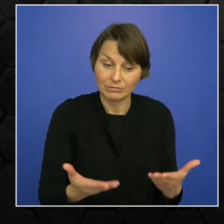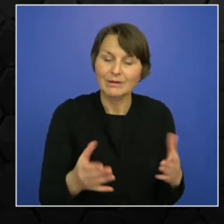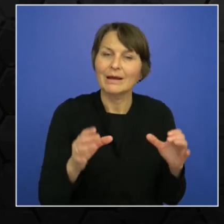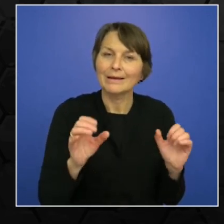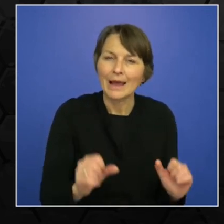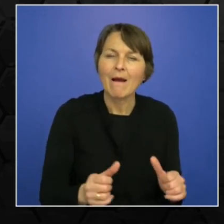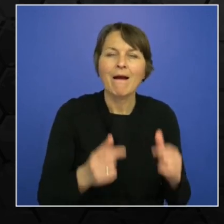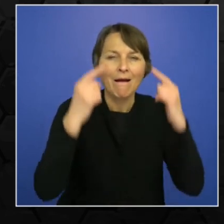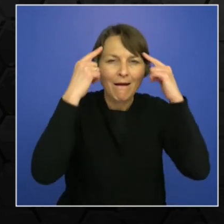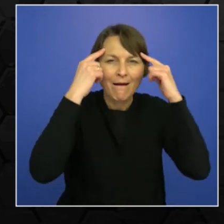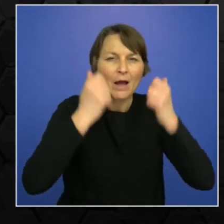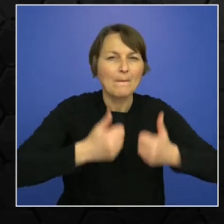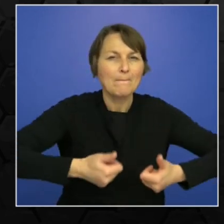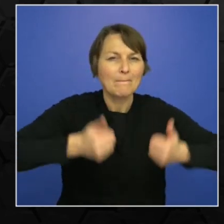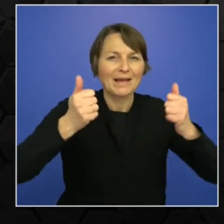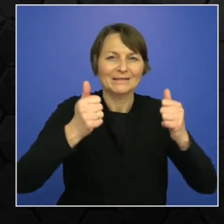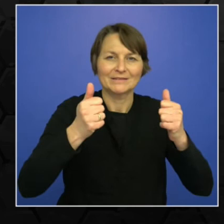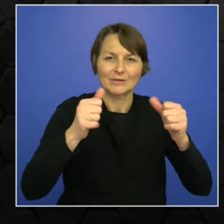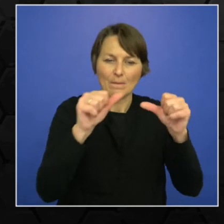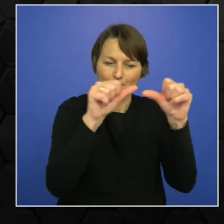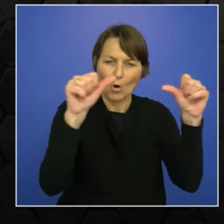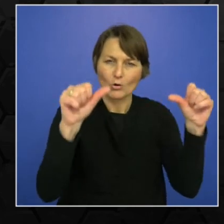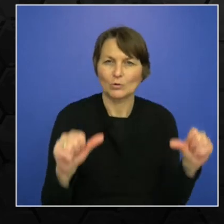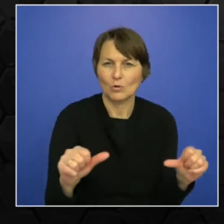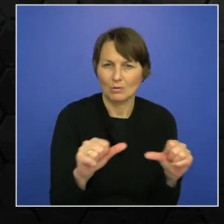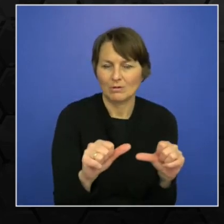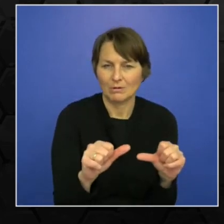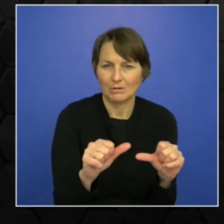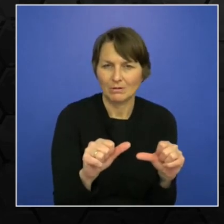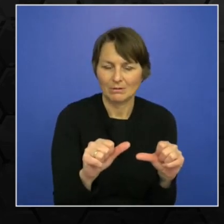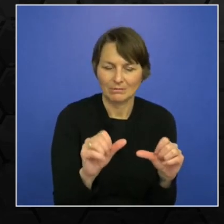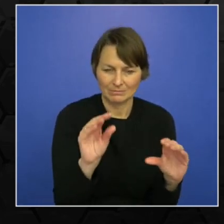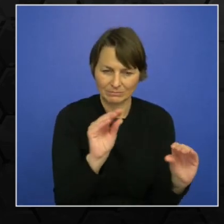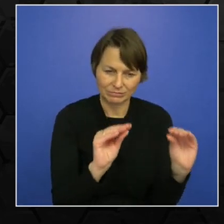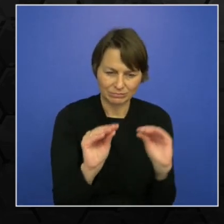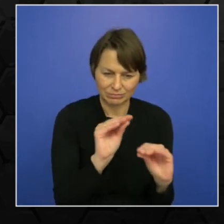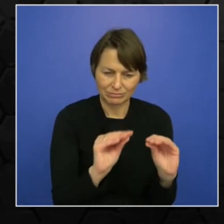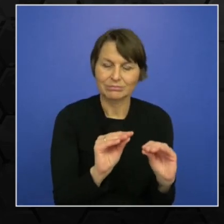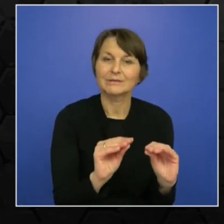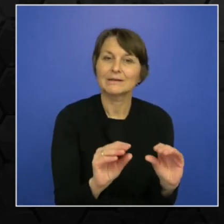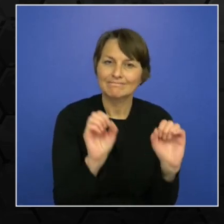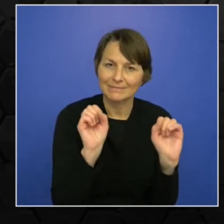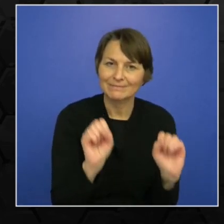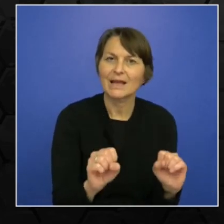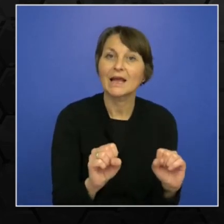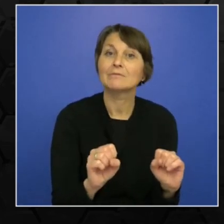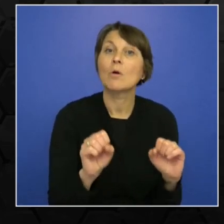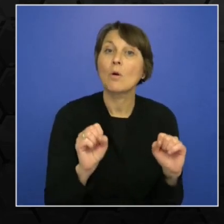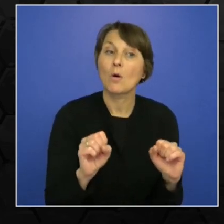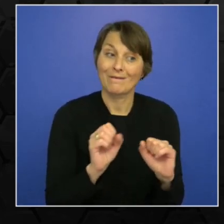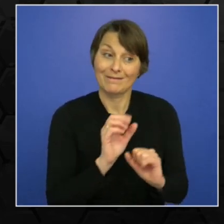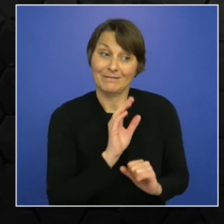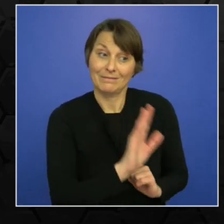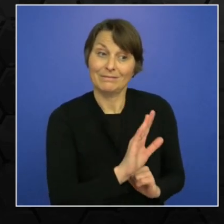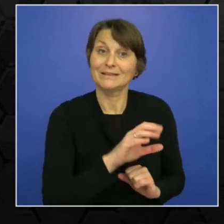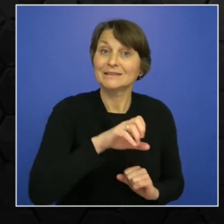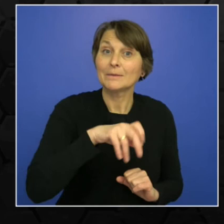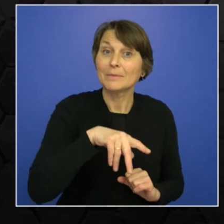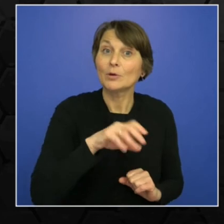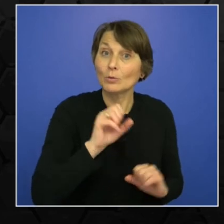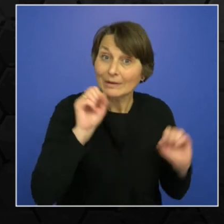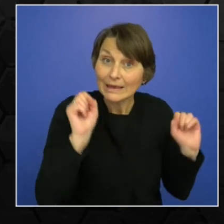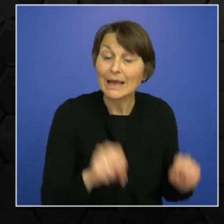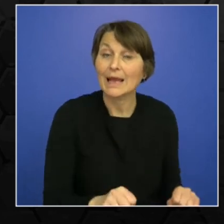models and actually make them feasible to be run on these type of CPUs, which have